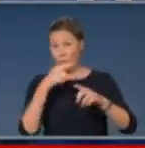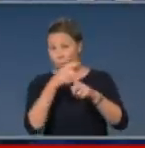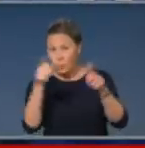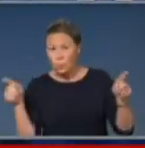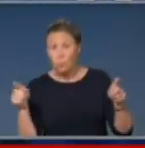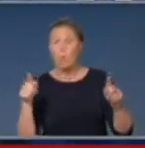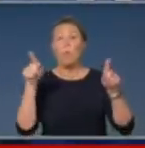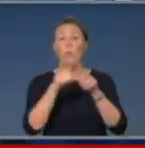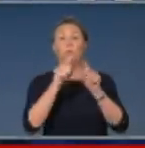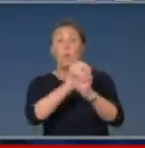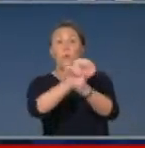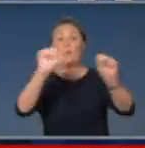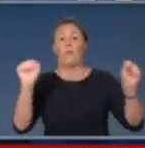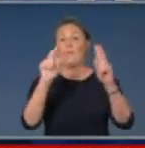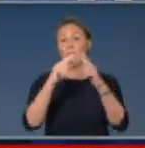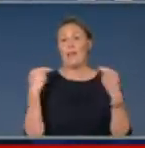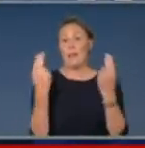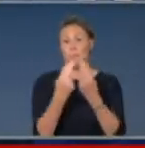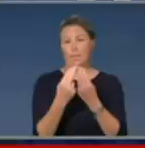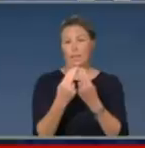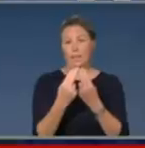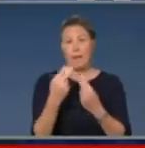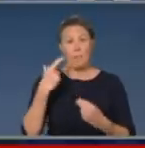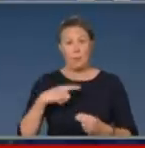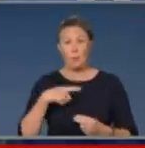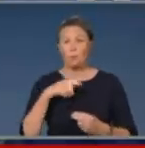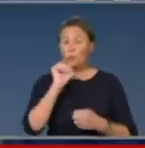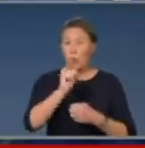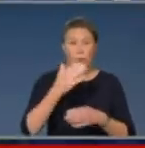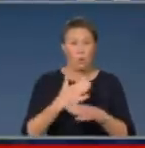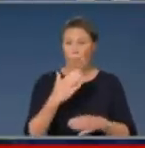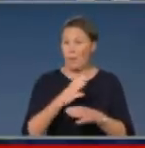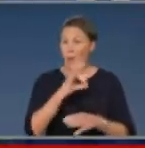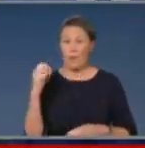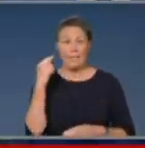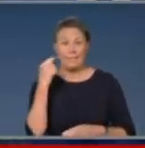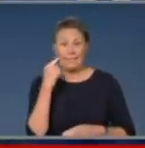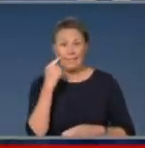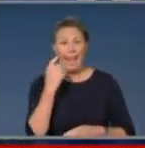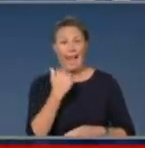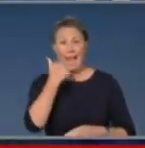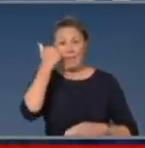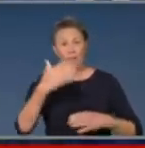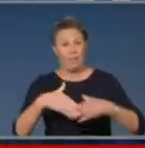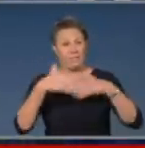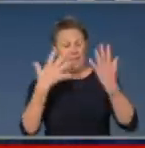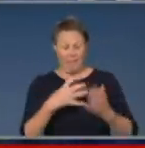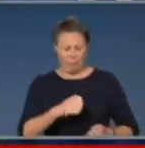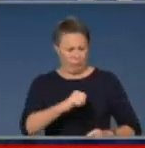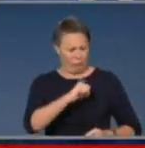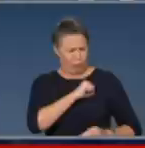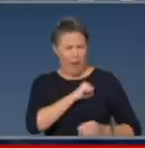is a devastating reminder of the risks that their serving police officers or in their families take each and every